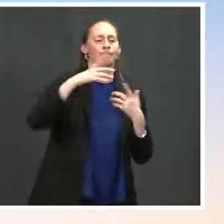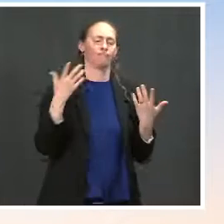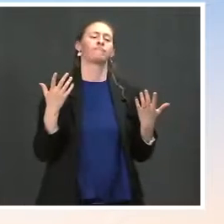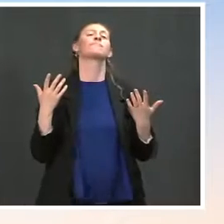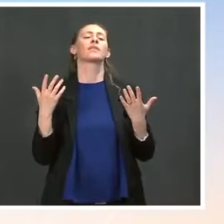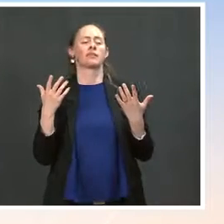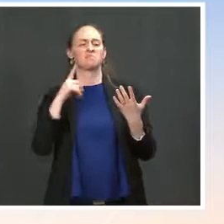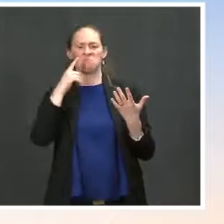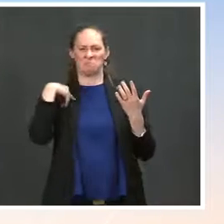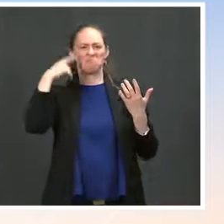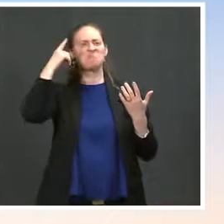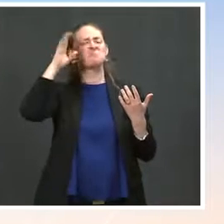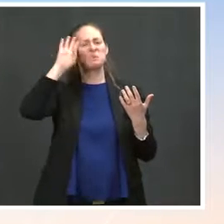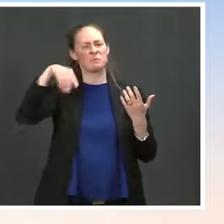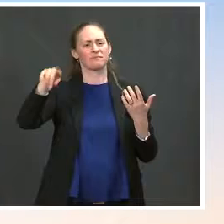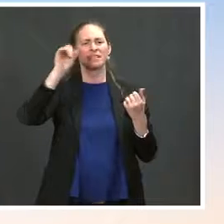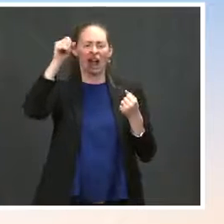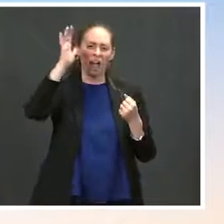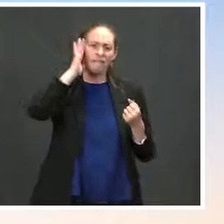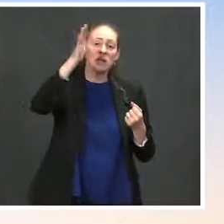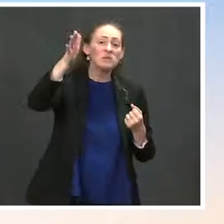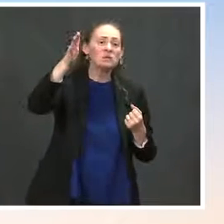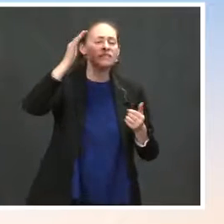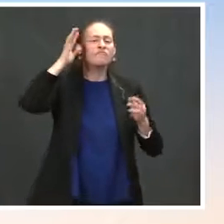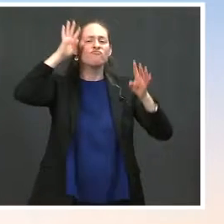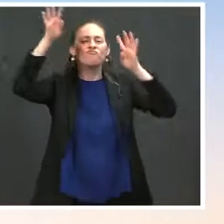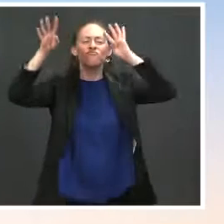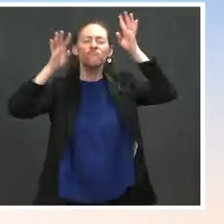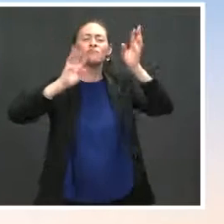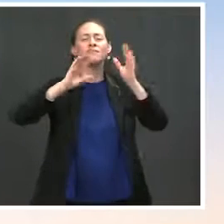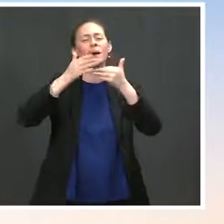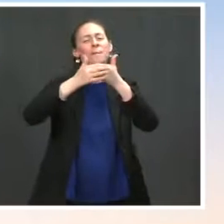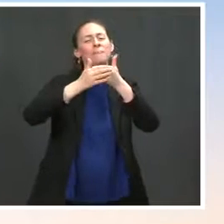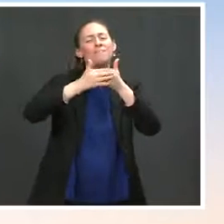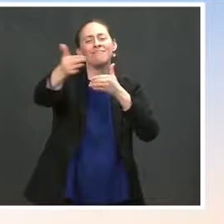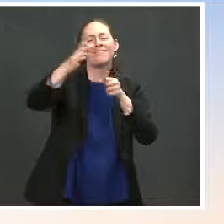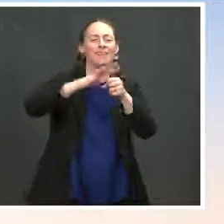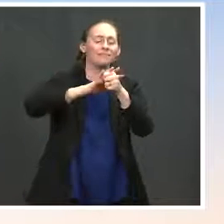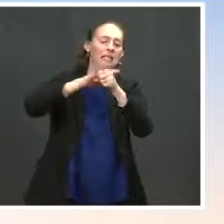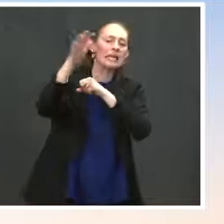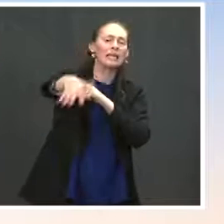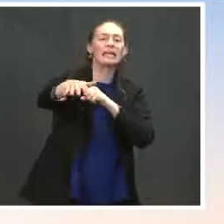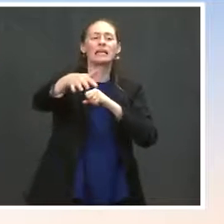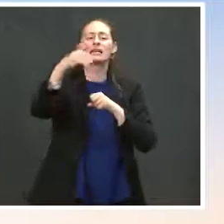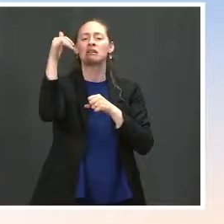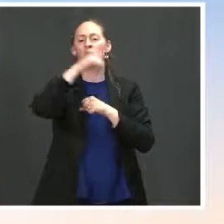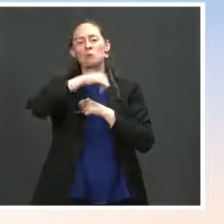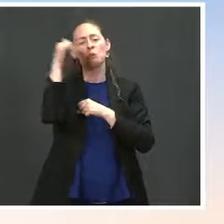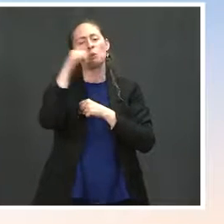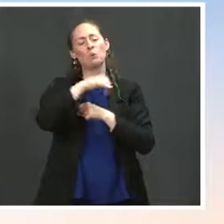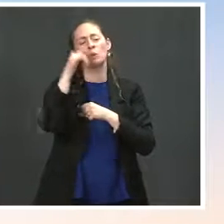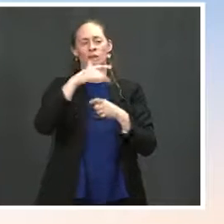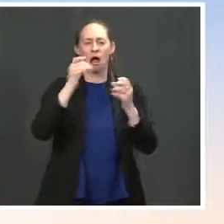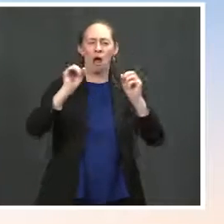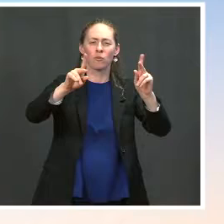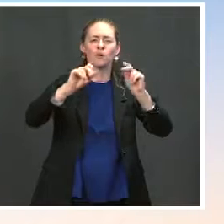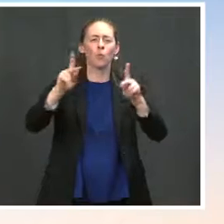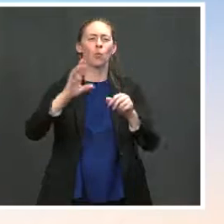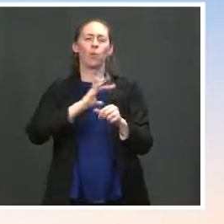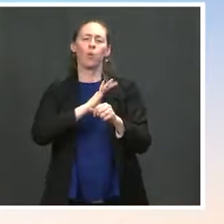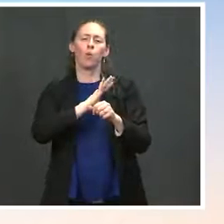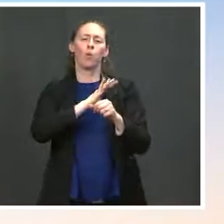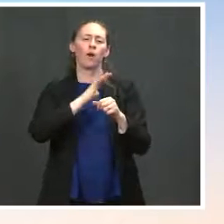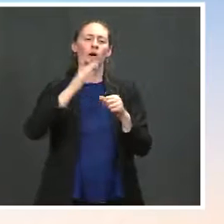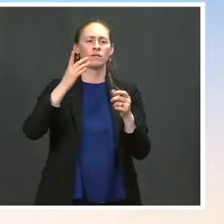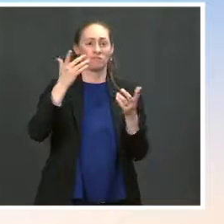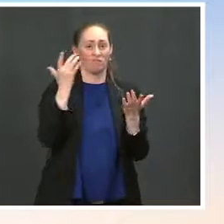to know how to do hydrogen, and there's plenty of it. And this, I think, is really the future. It's why so many